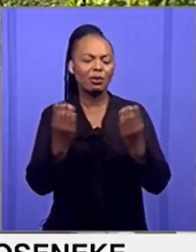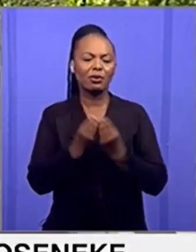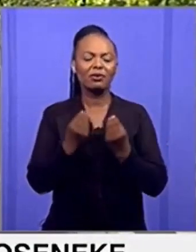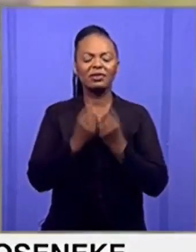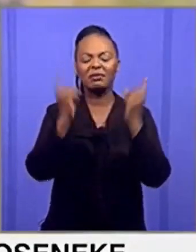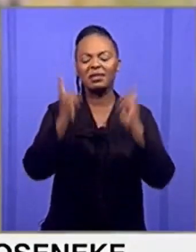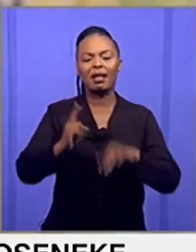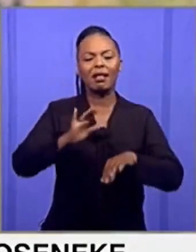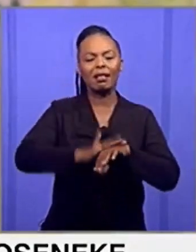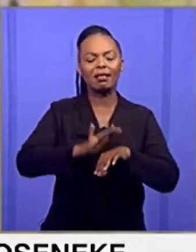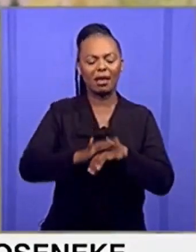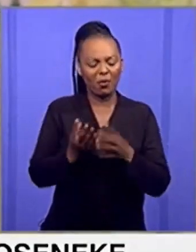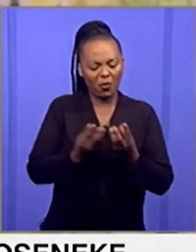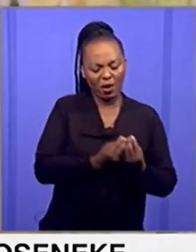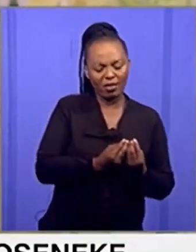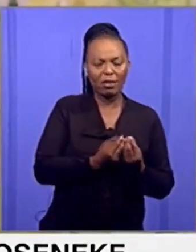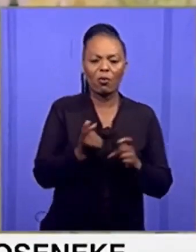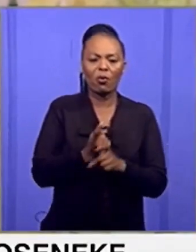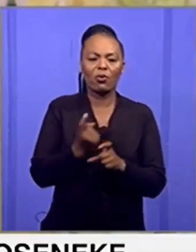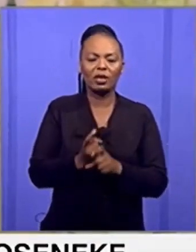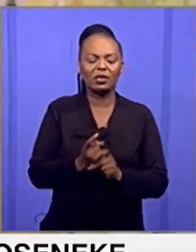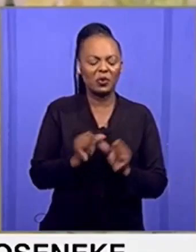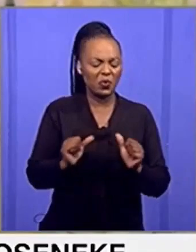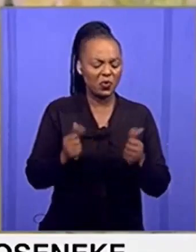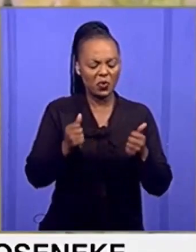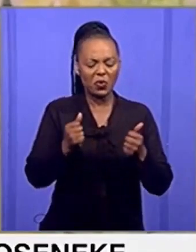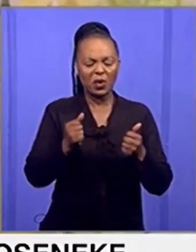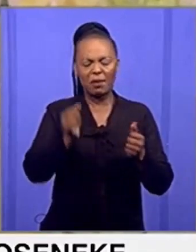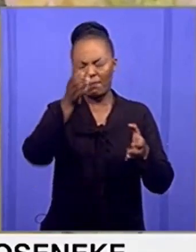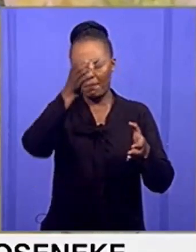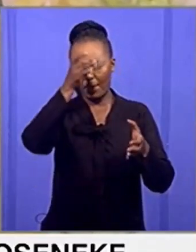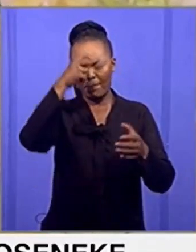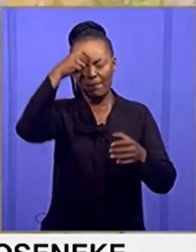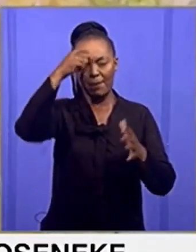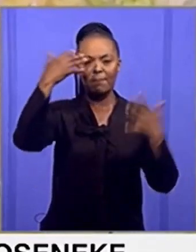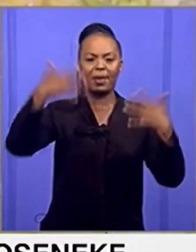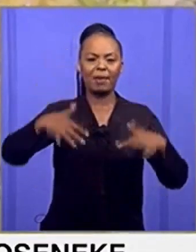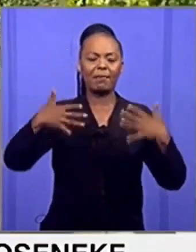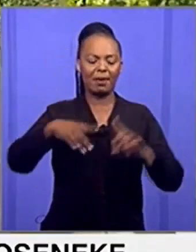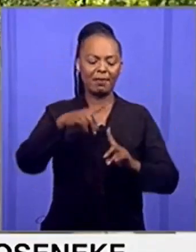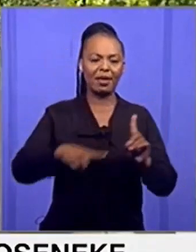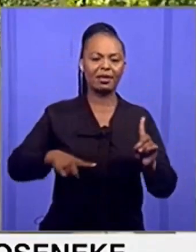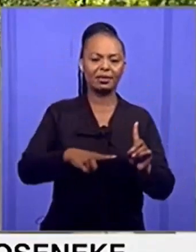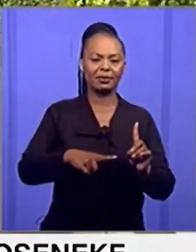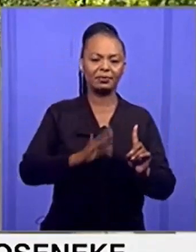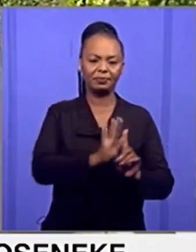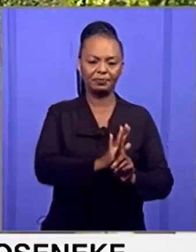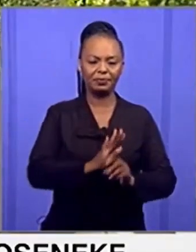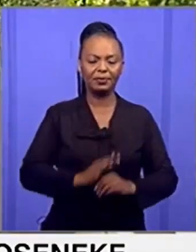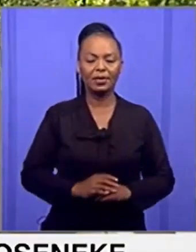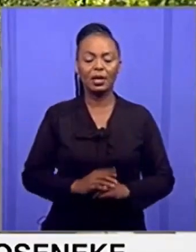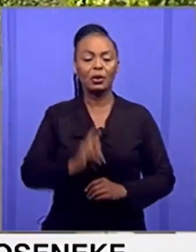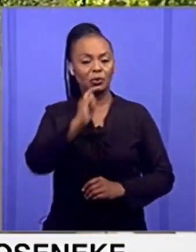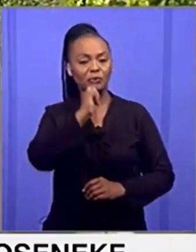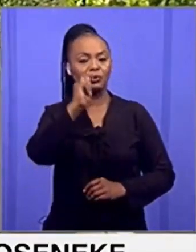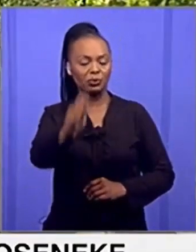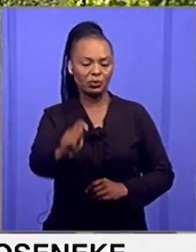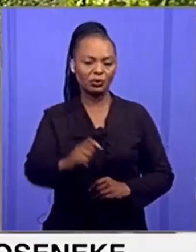moments. This was probably the sharpest intellect I had ever met. And it is true that he